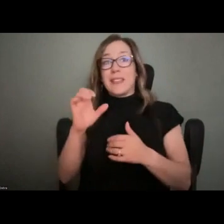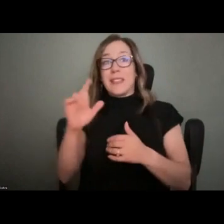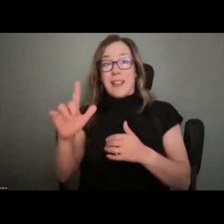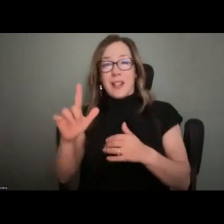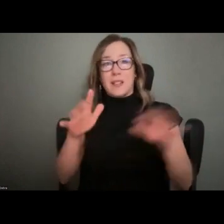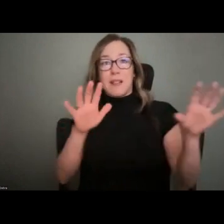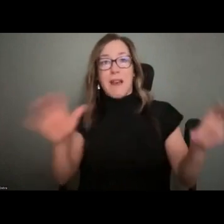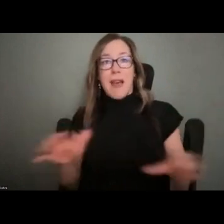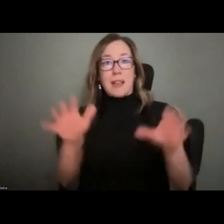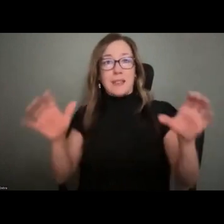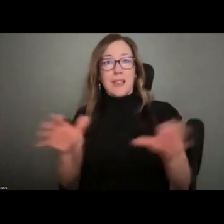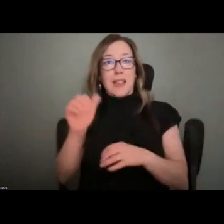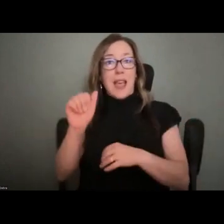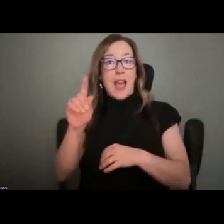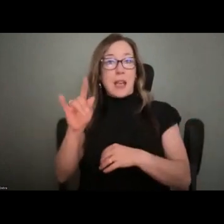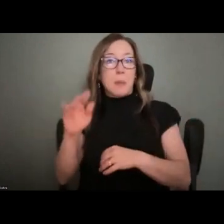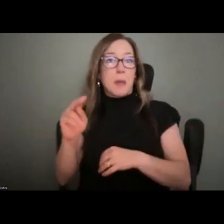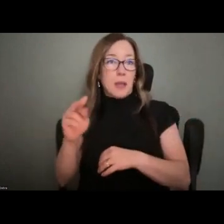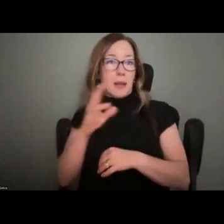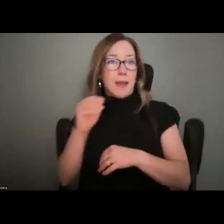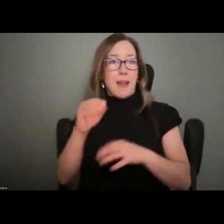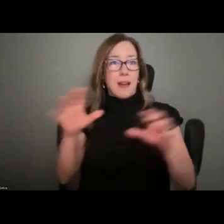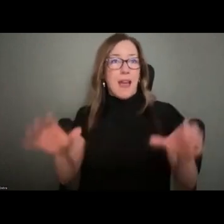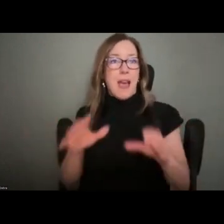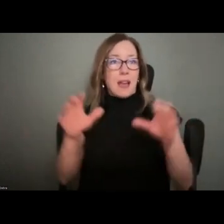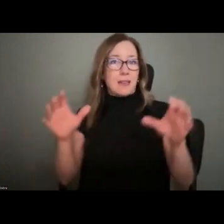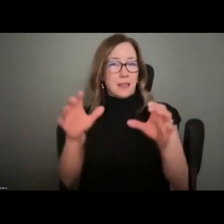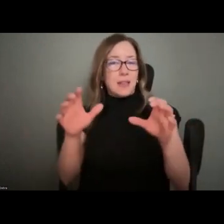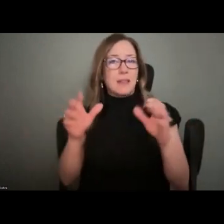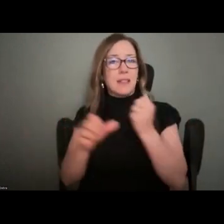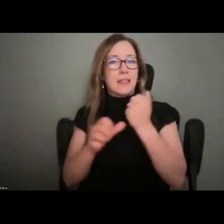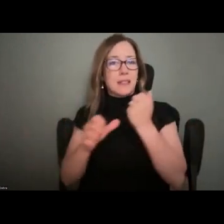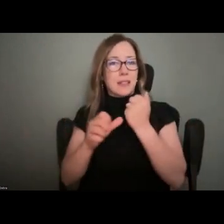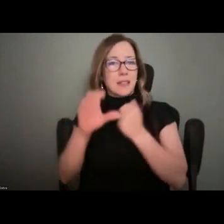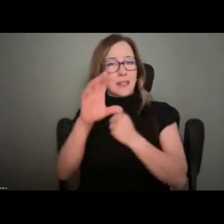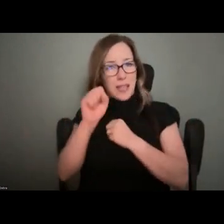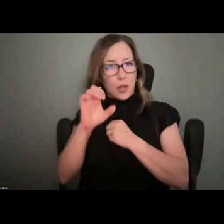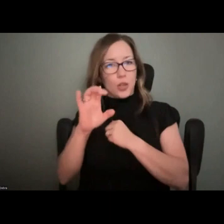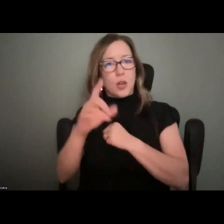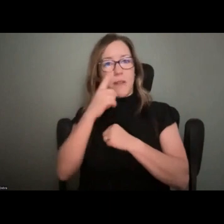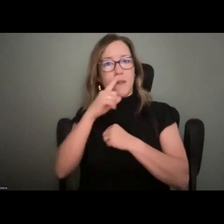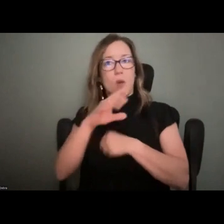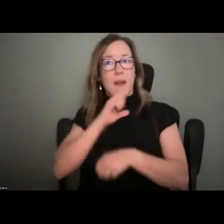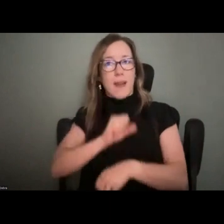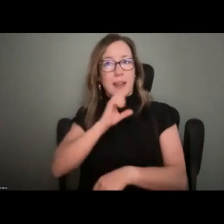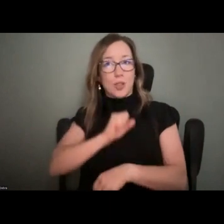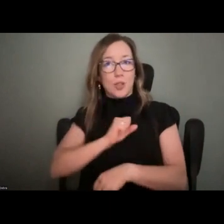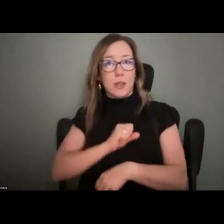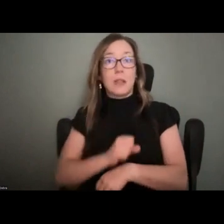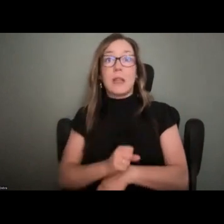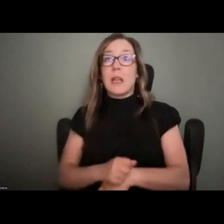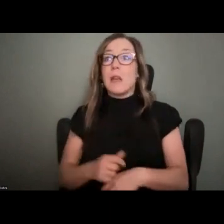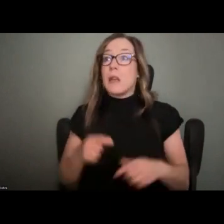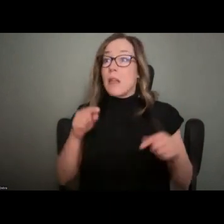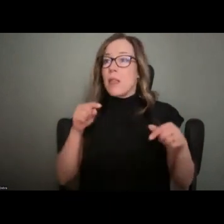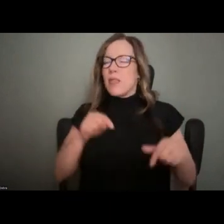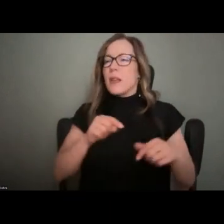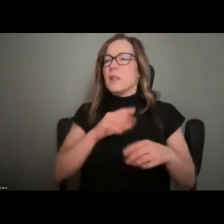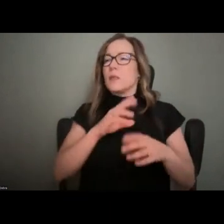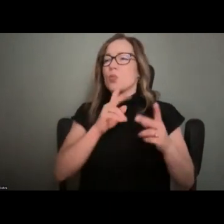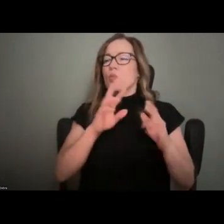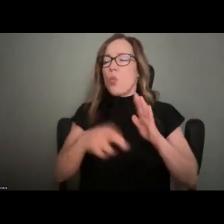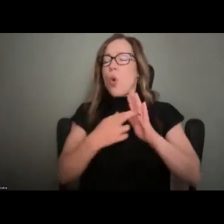Acting Administrator and the Acting Assistant Secretary for Aging. In this capacity, she provides